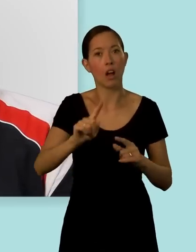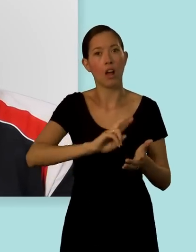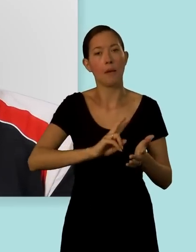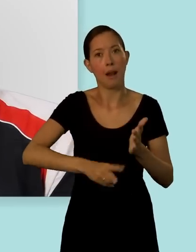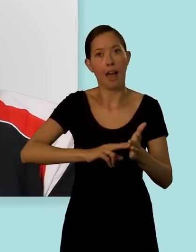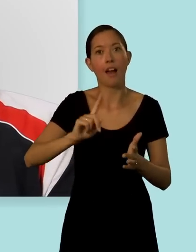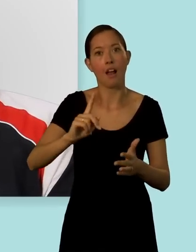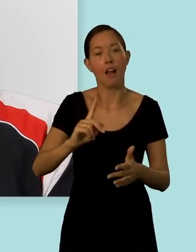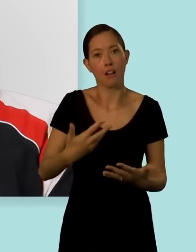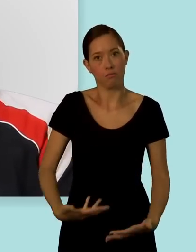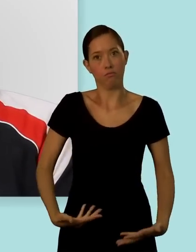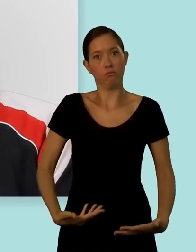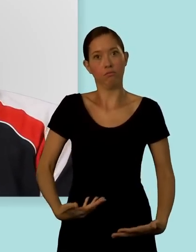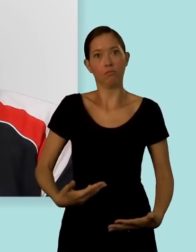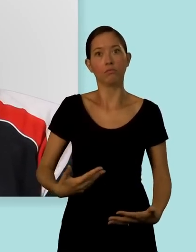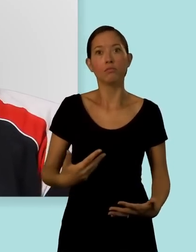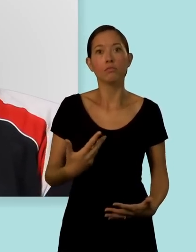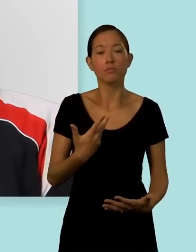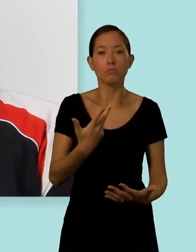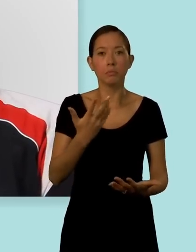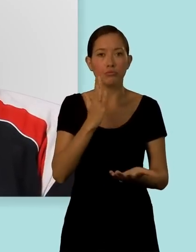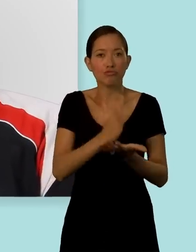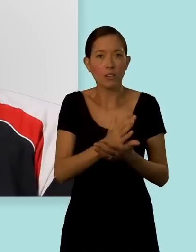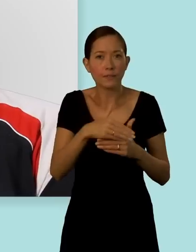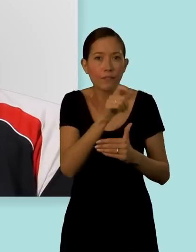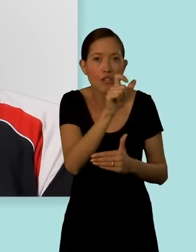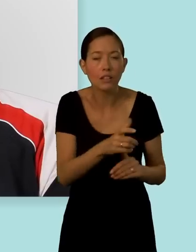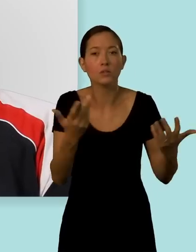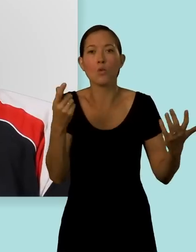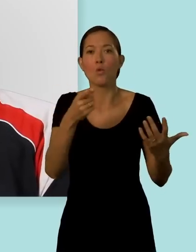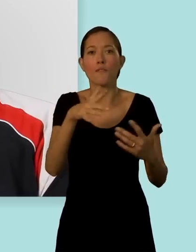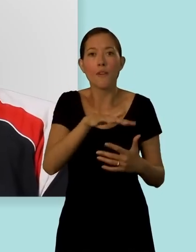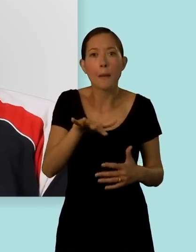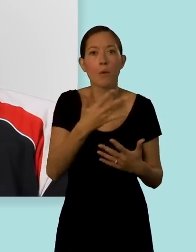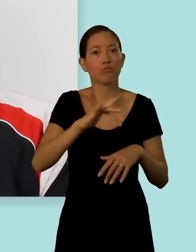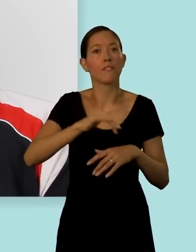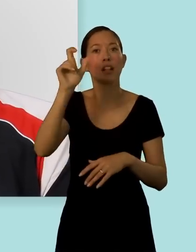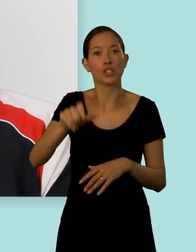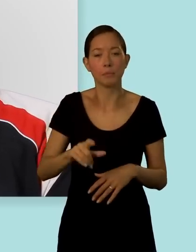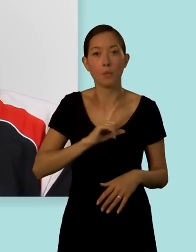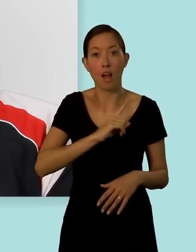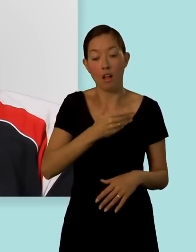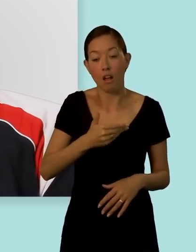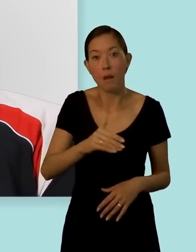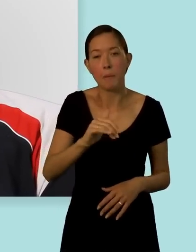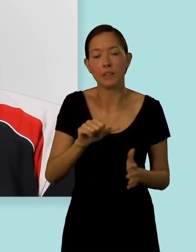trusted friend, family member or professional. It may get more difficult for you to make decisions or choices about financial or legal matters